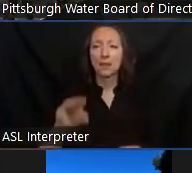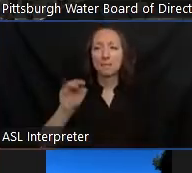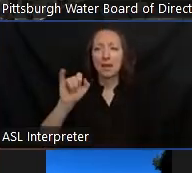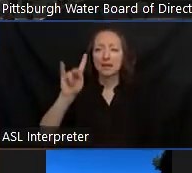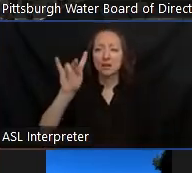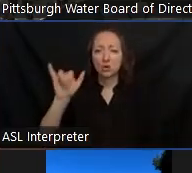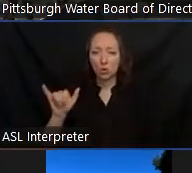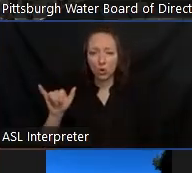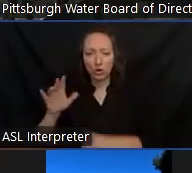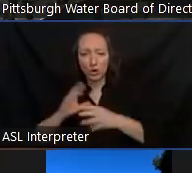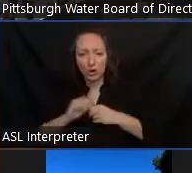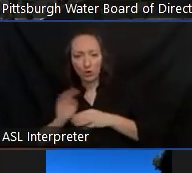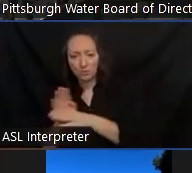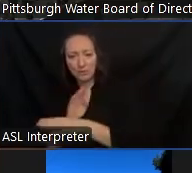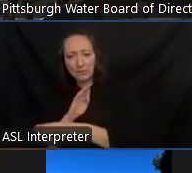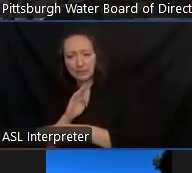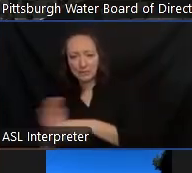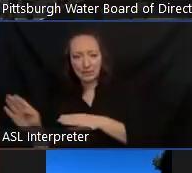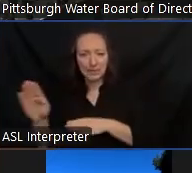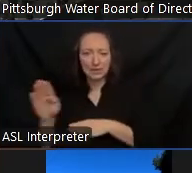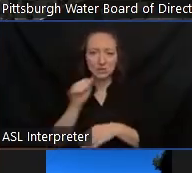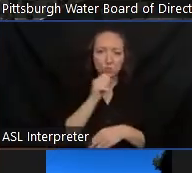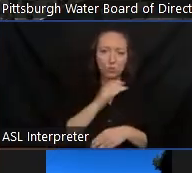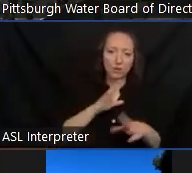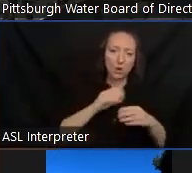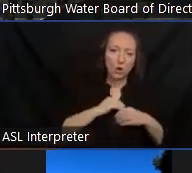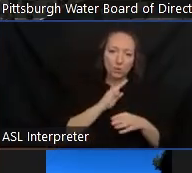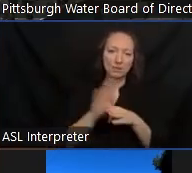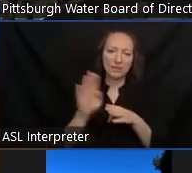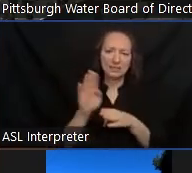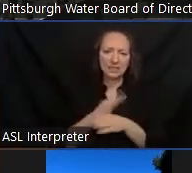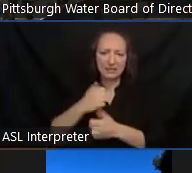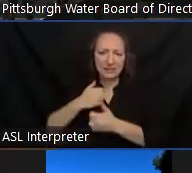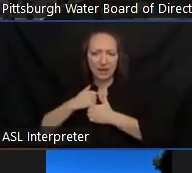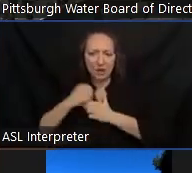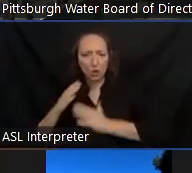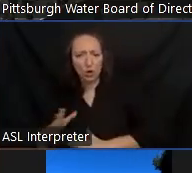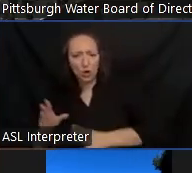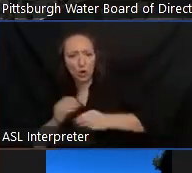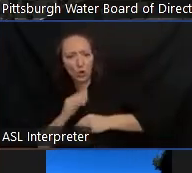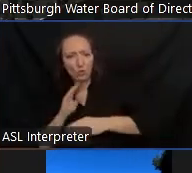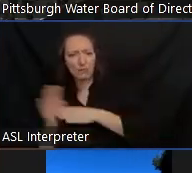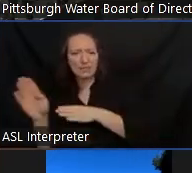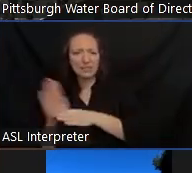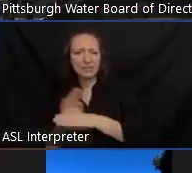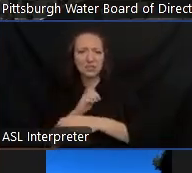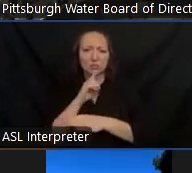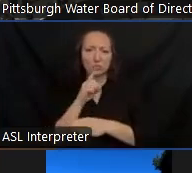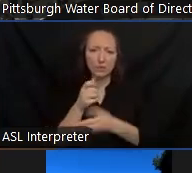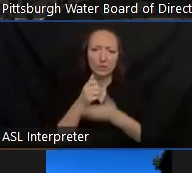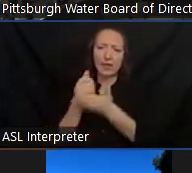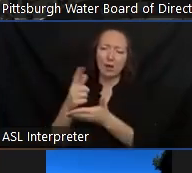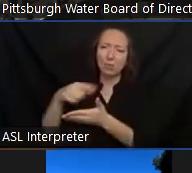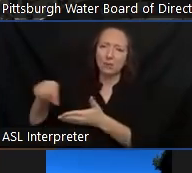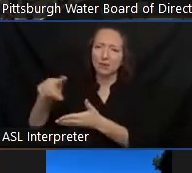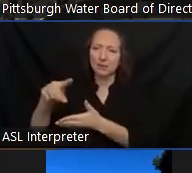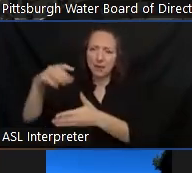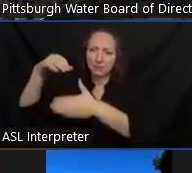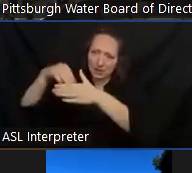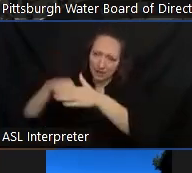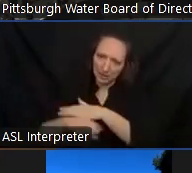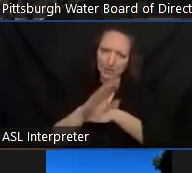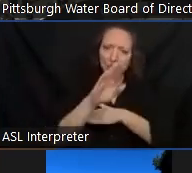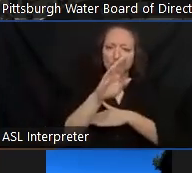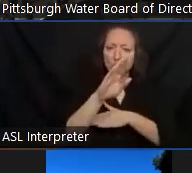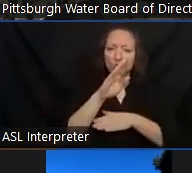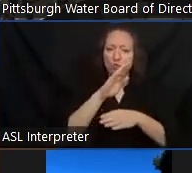veteran-owned businesses, and might be just trying to get a foothold into the industry and do business with Pittsburgh Water, really had an